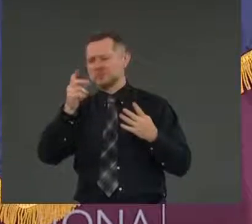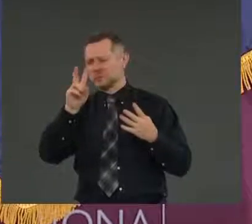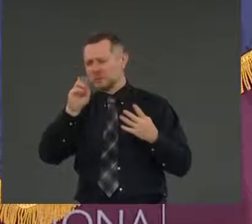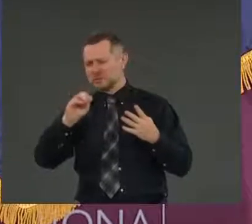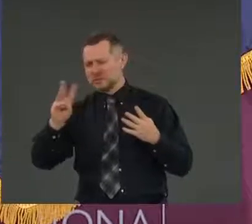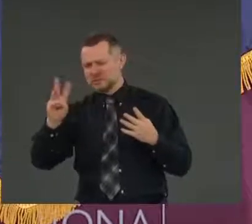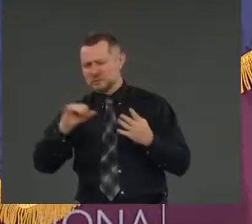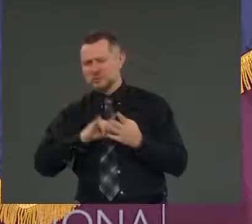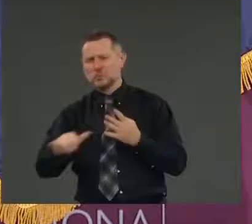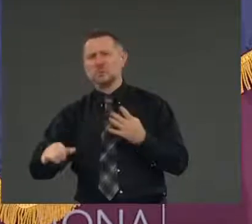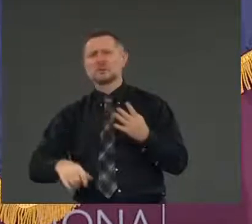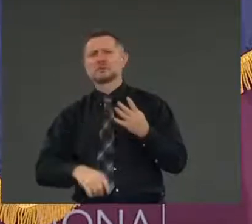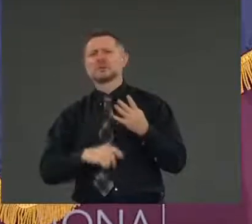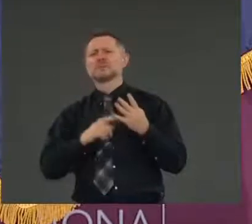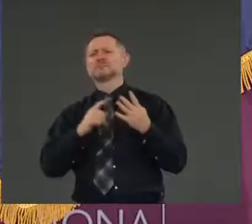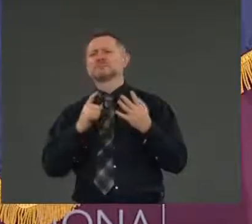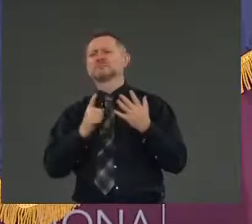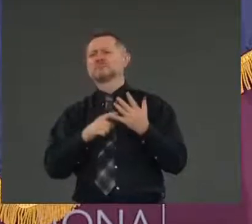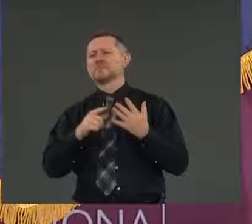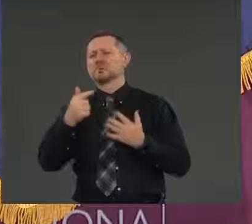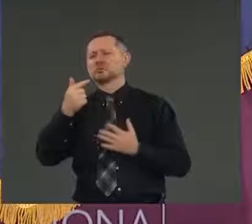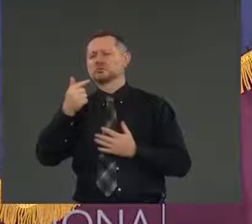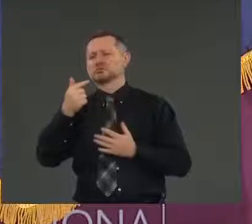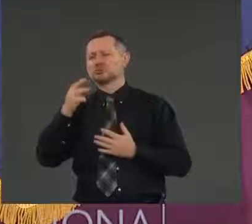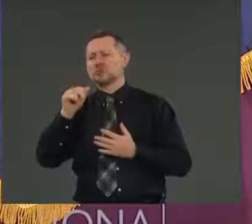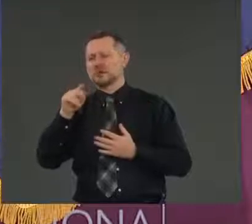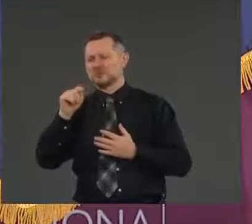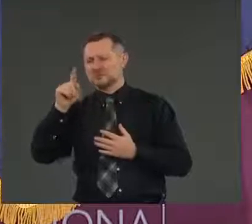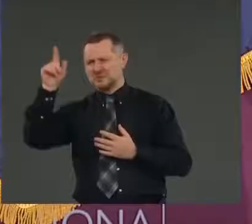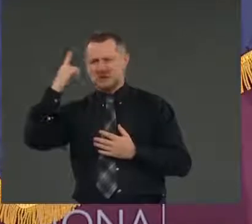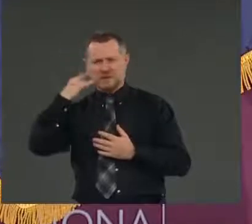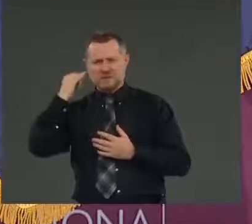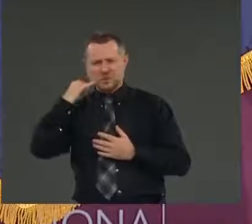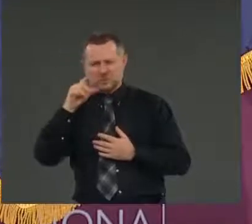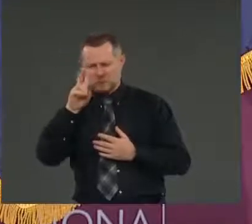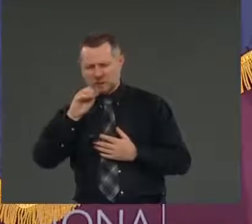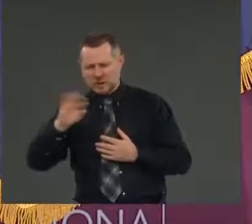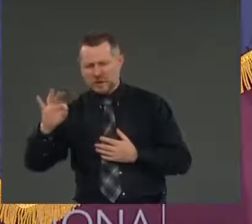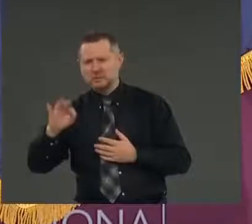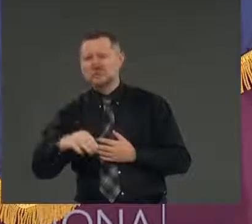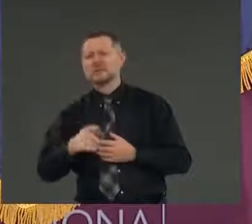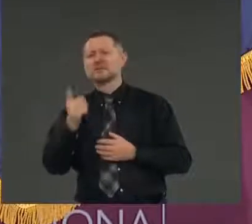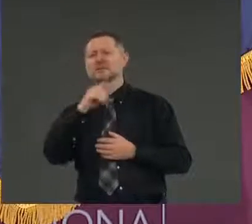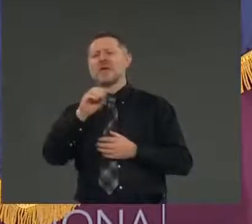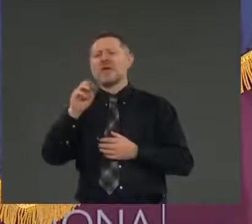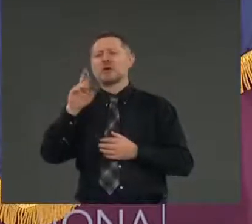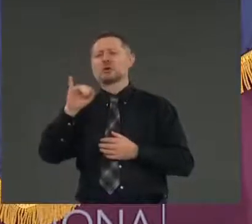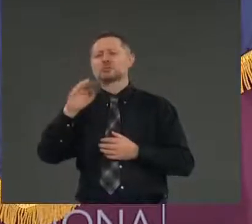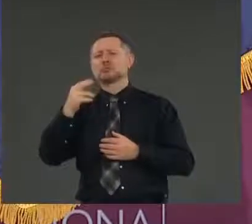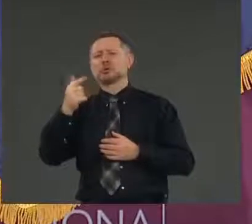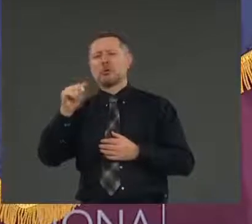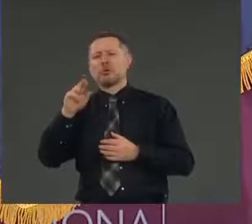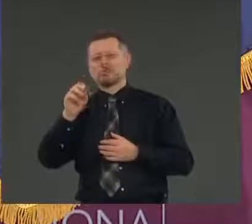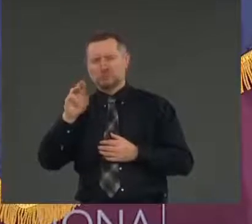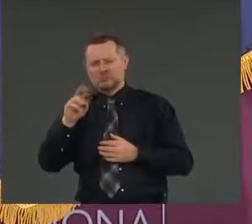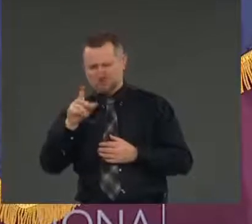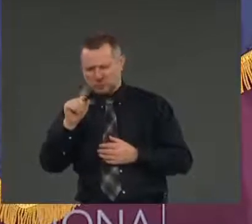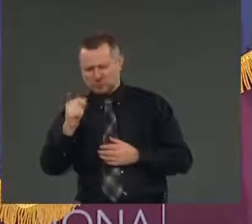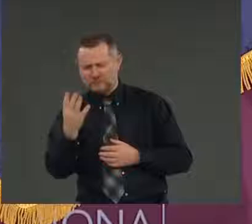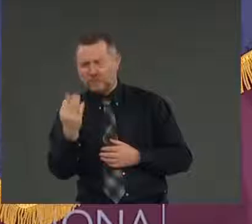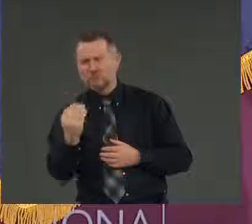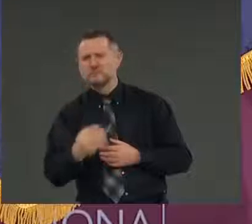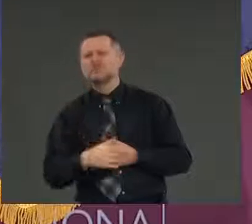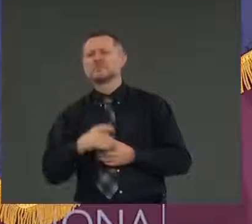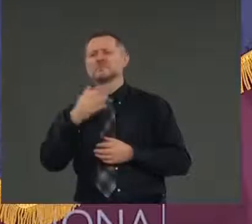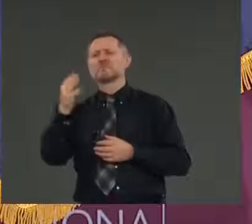Oscar Grant, Oakland, California, 2009. Eric Garner, New York City, 2014. Michael Brown,